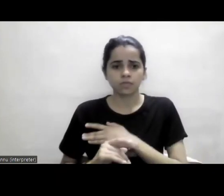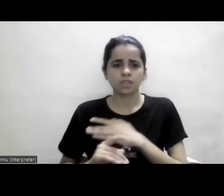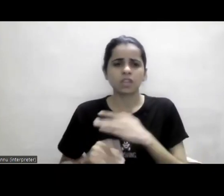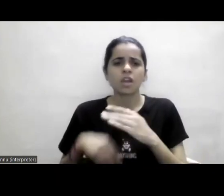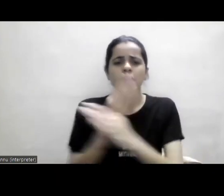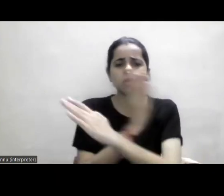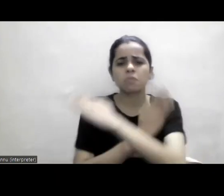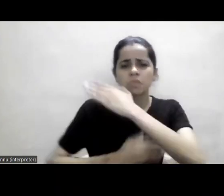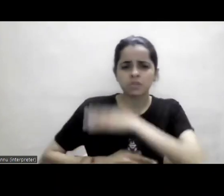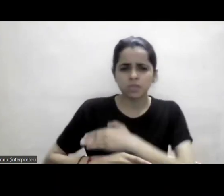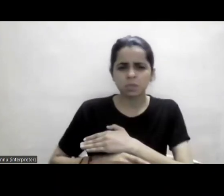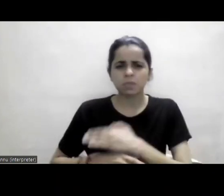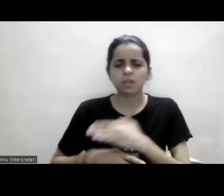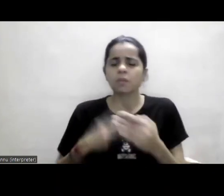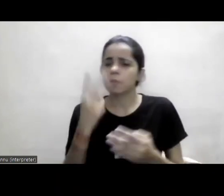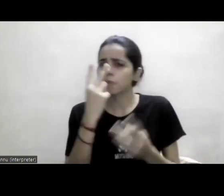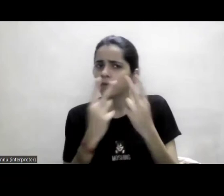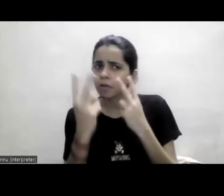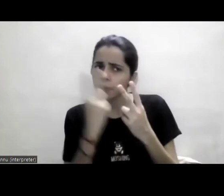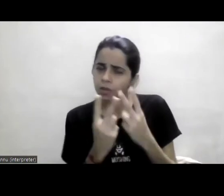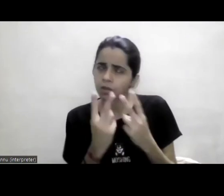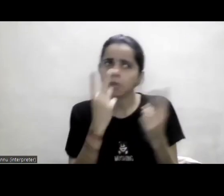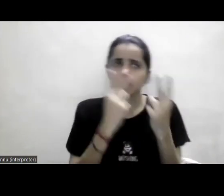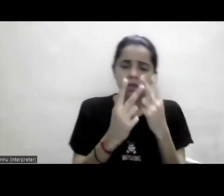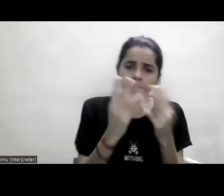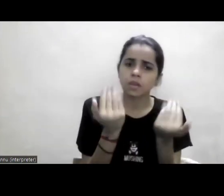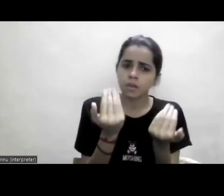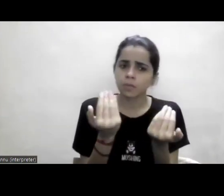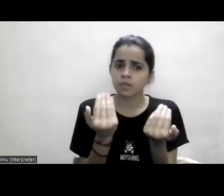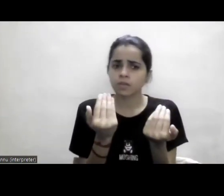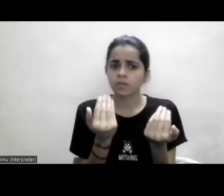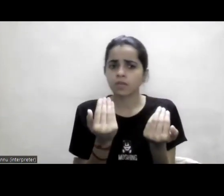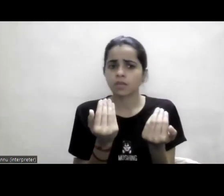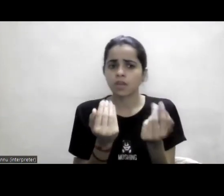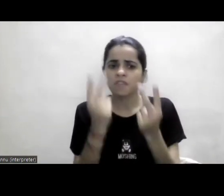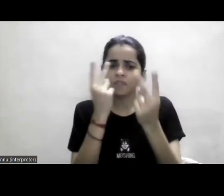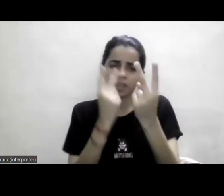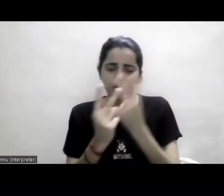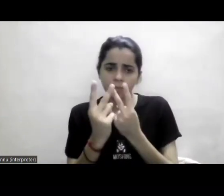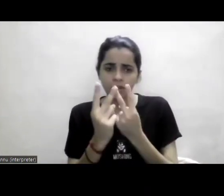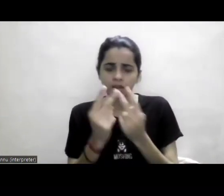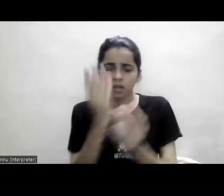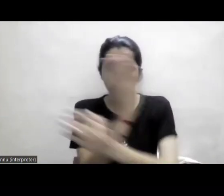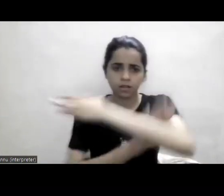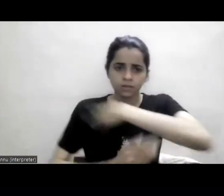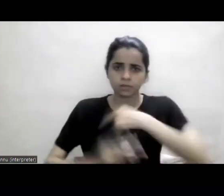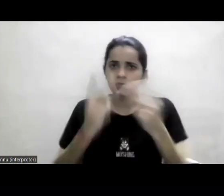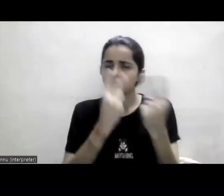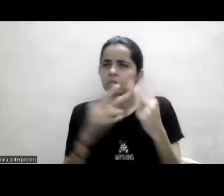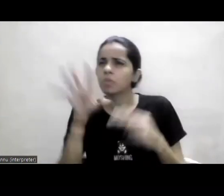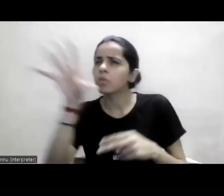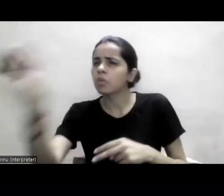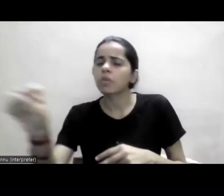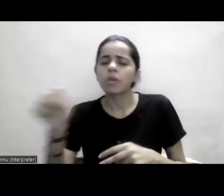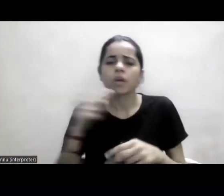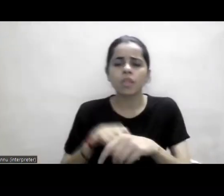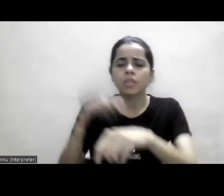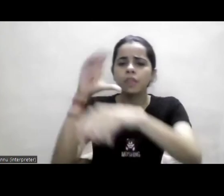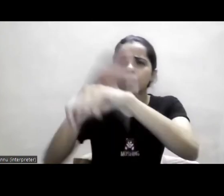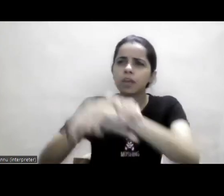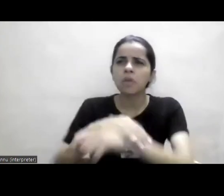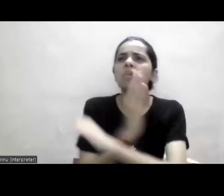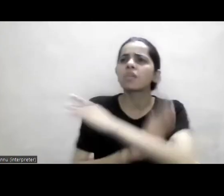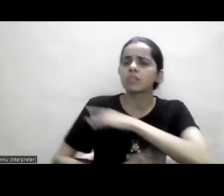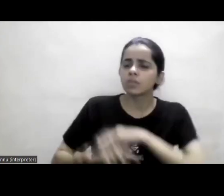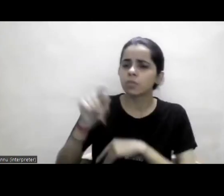disabilities which are visible and how visibility of a disability adds to